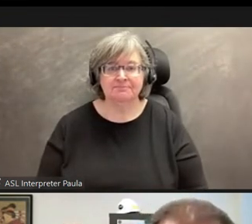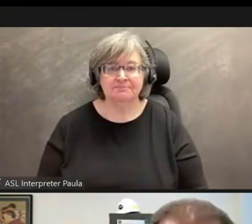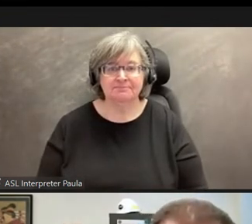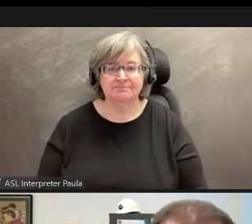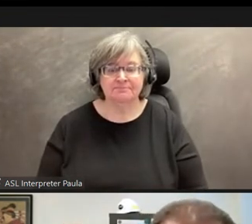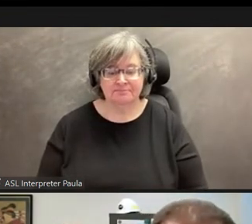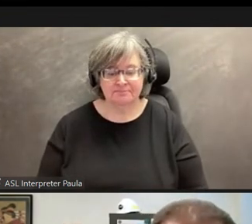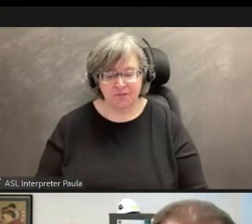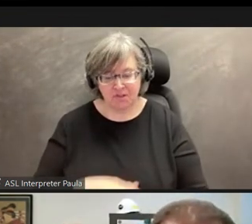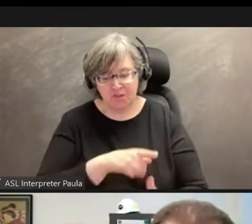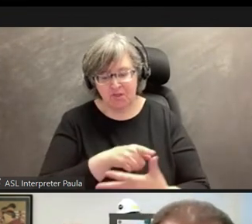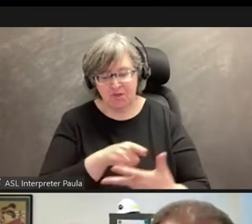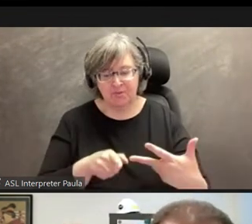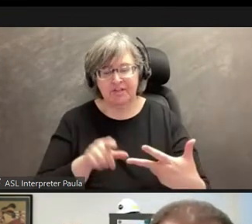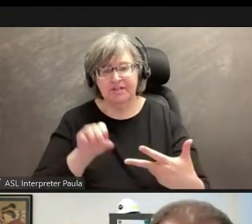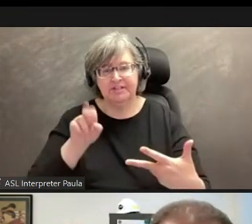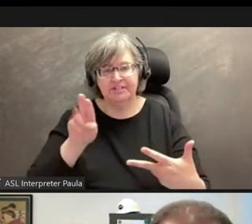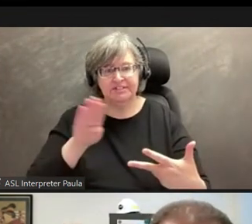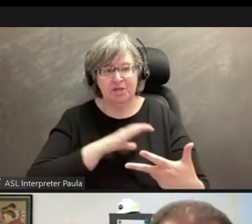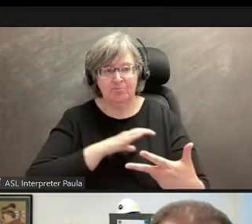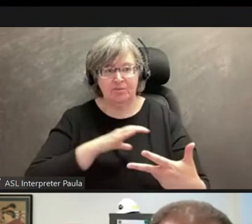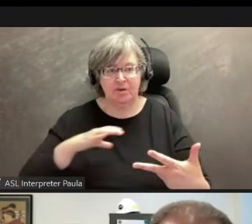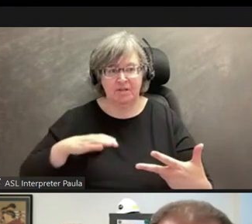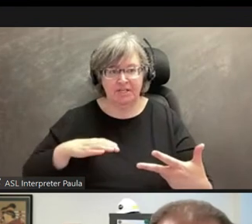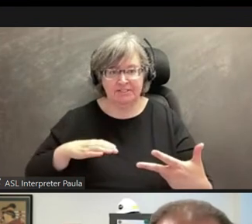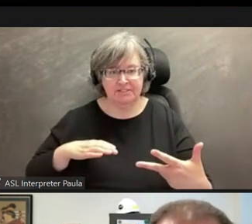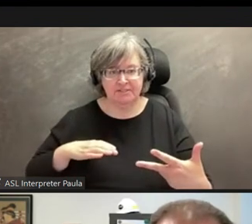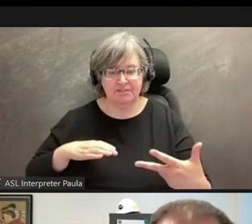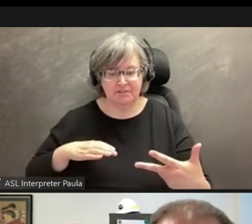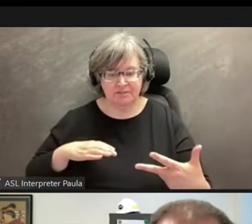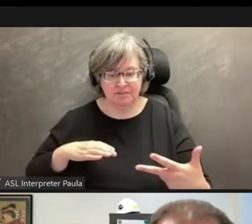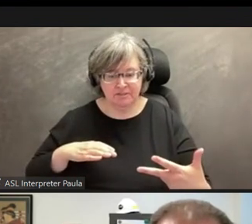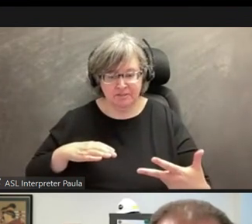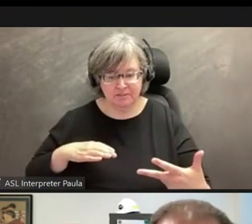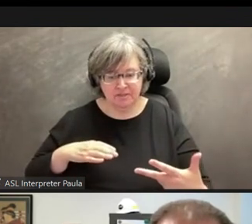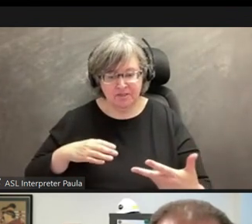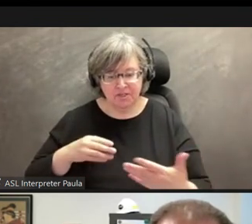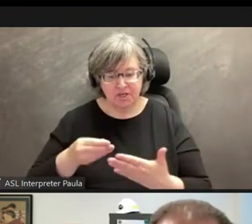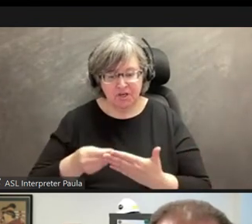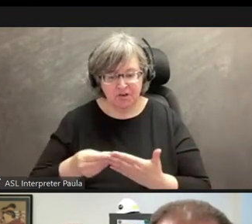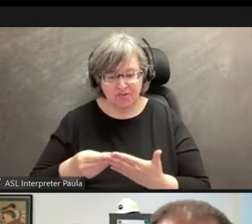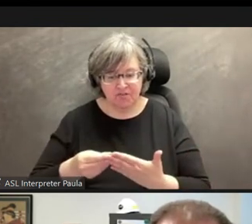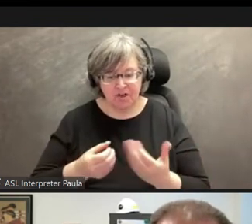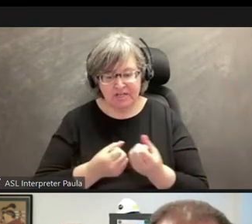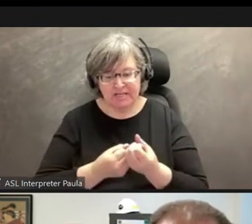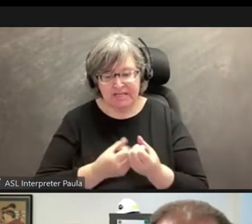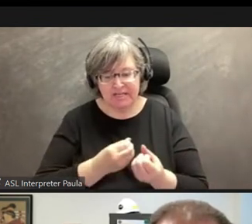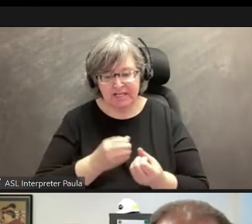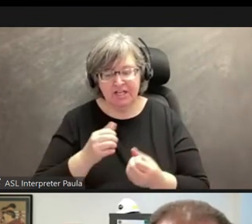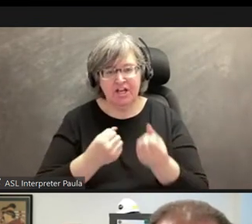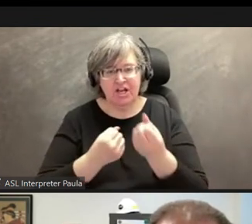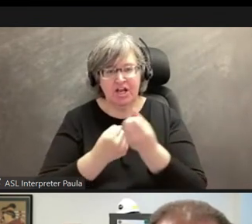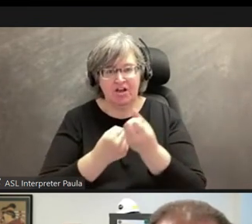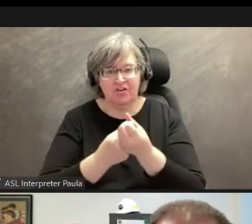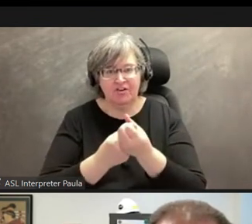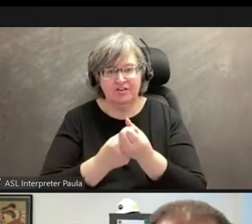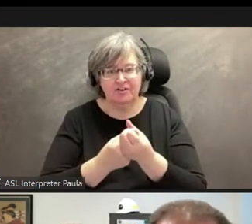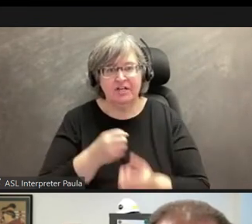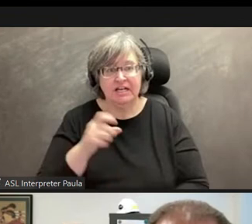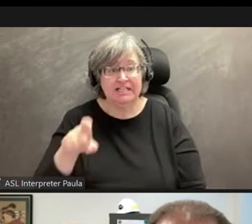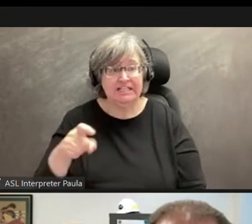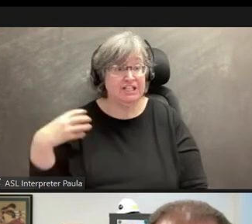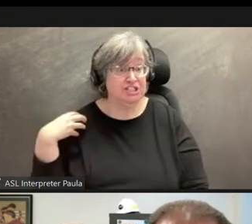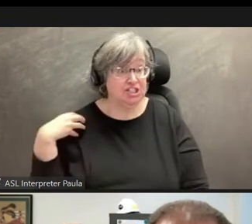We have three subcommittees at the moment. Funding and advocacy, I want to say, needs a chair. If you